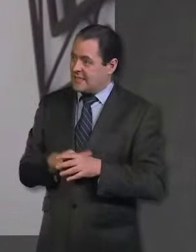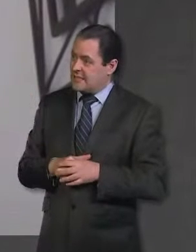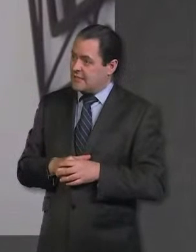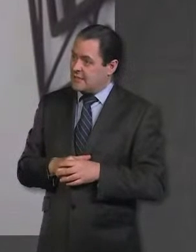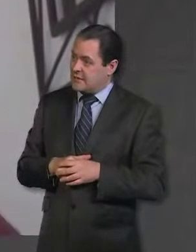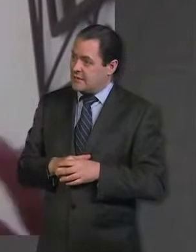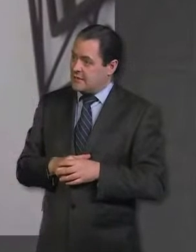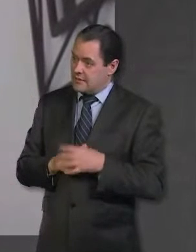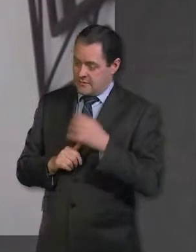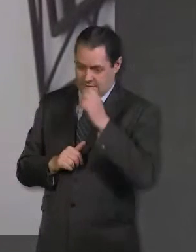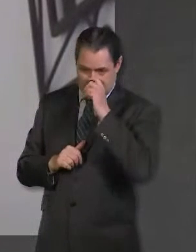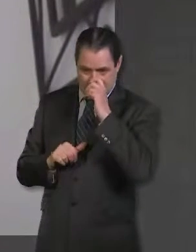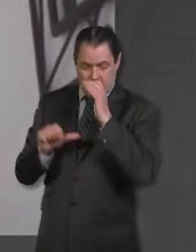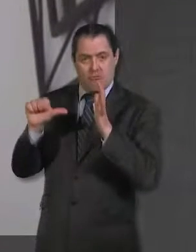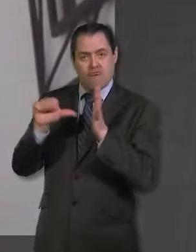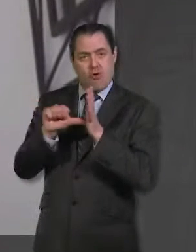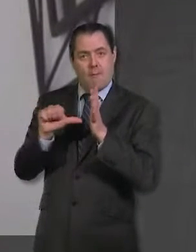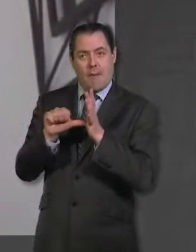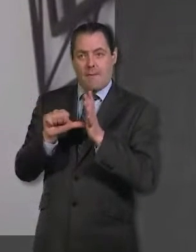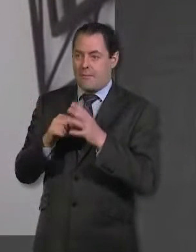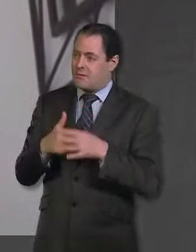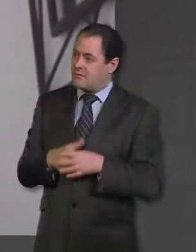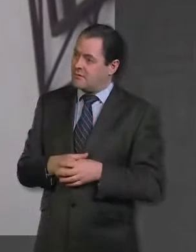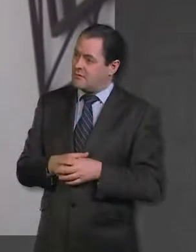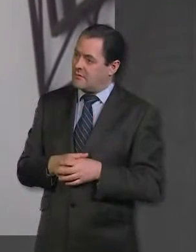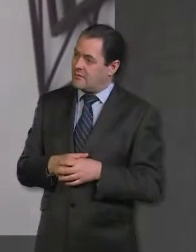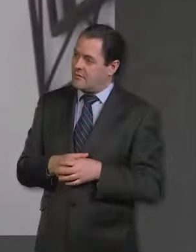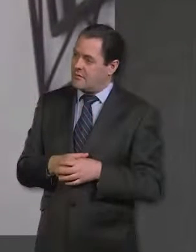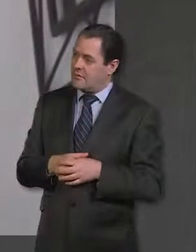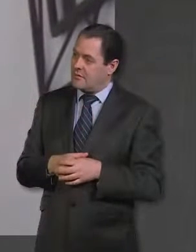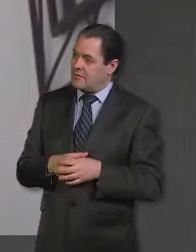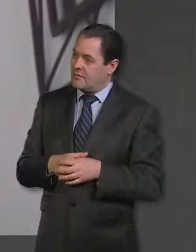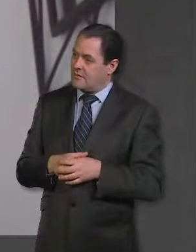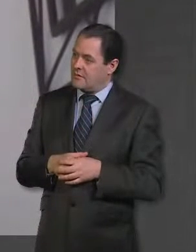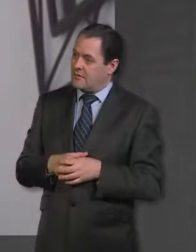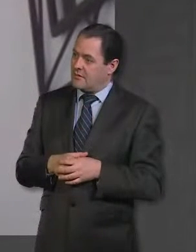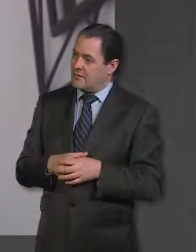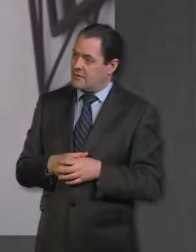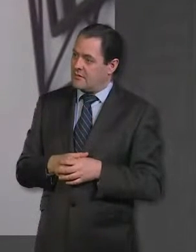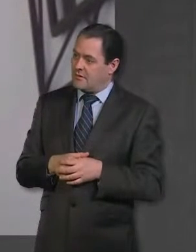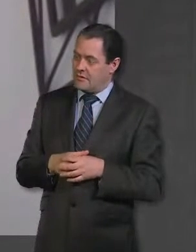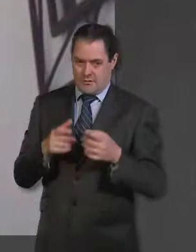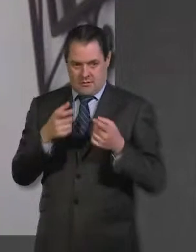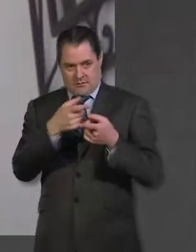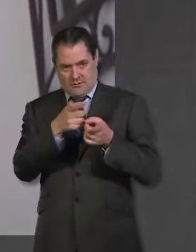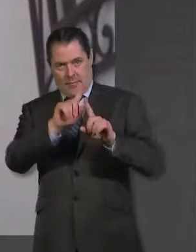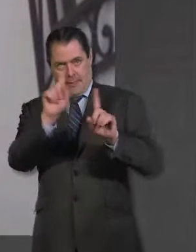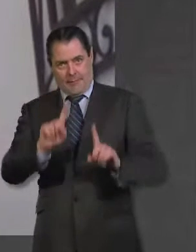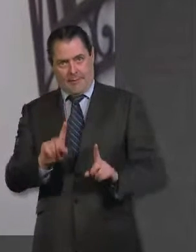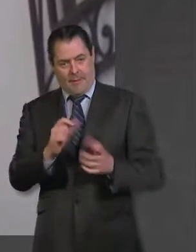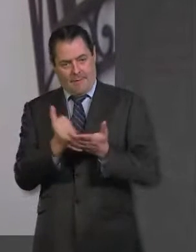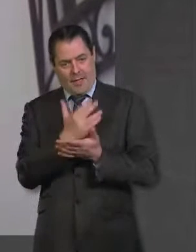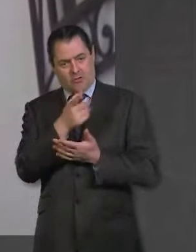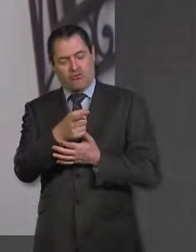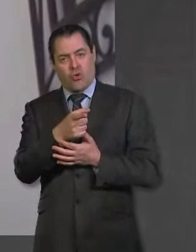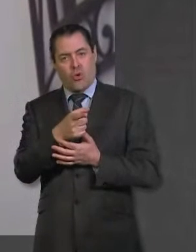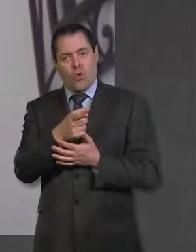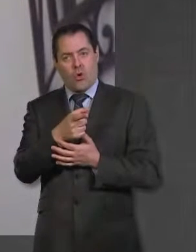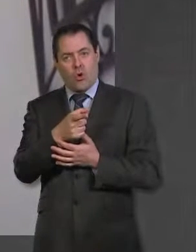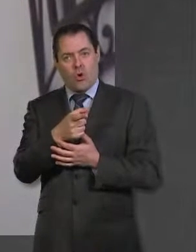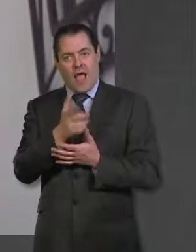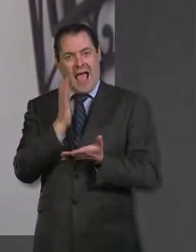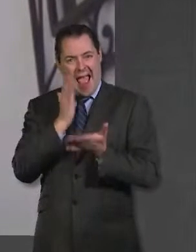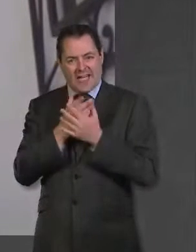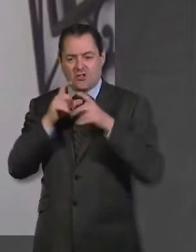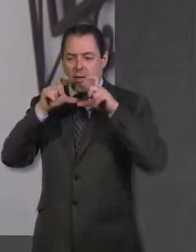training or in fit testing the people who wore that kit to ensure that that kit was properly airtight. Therefore, it appears to have